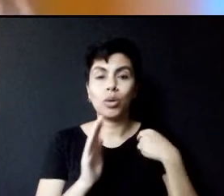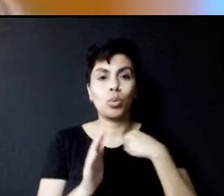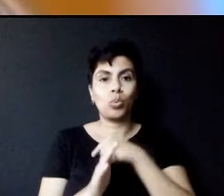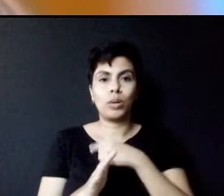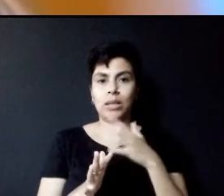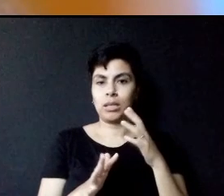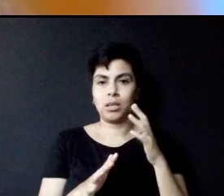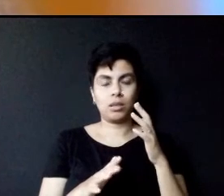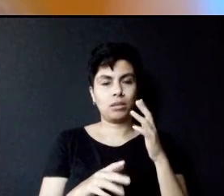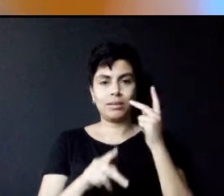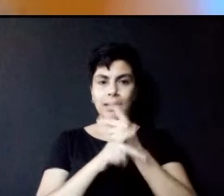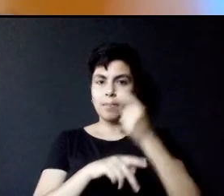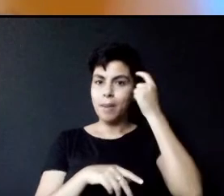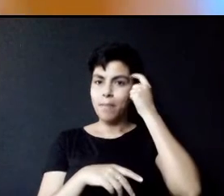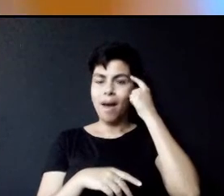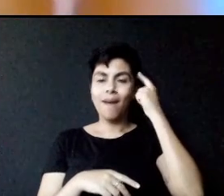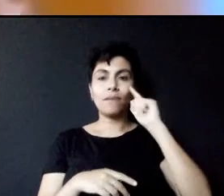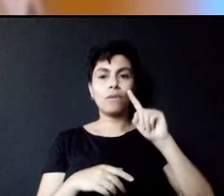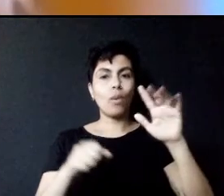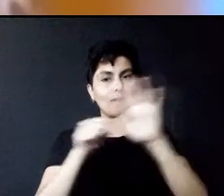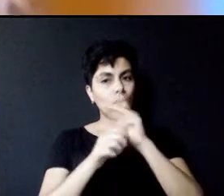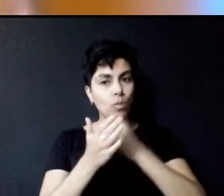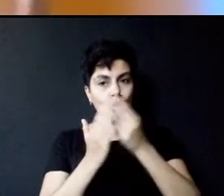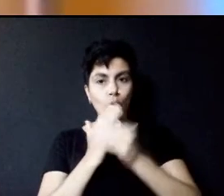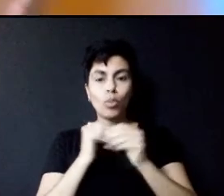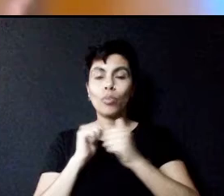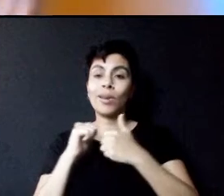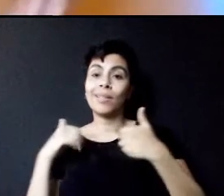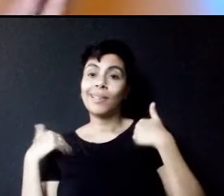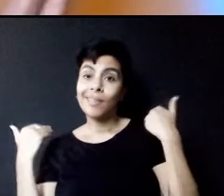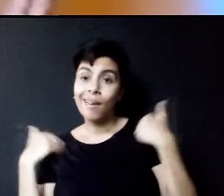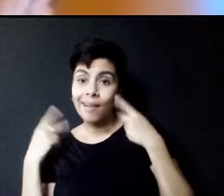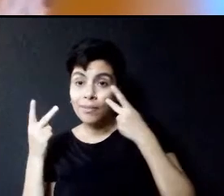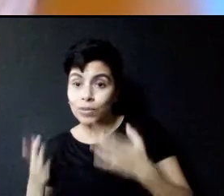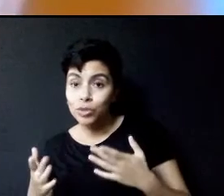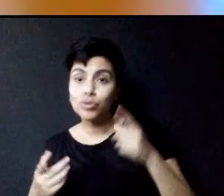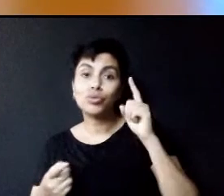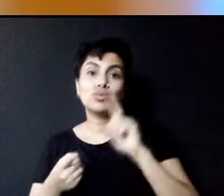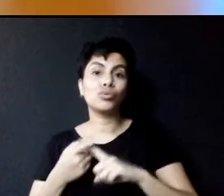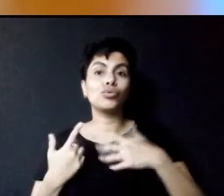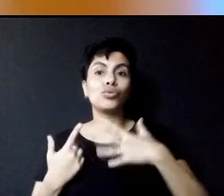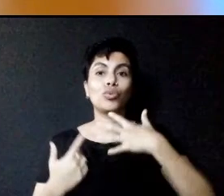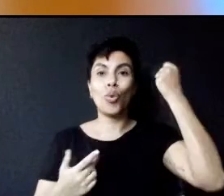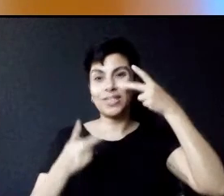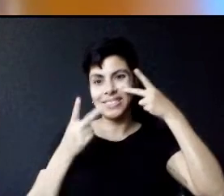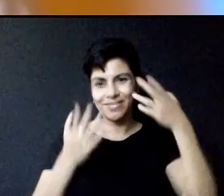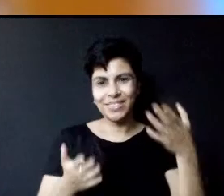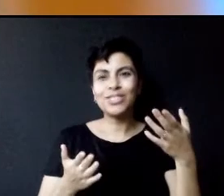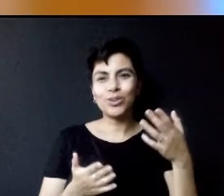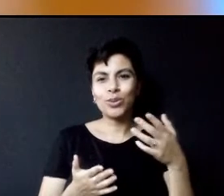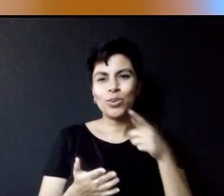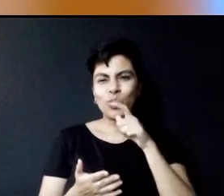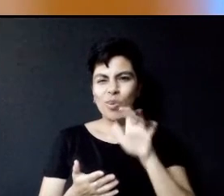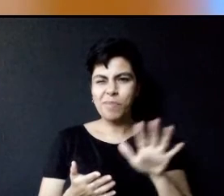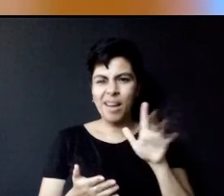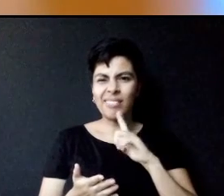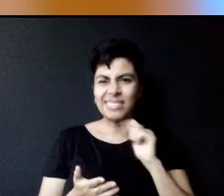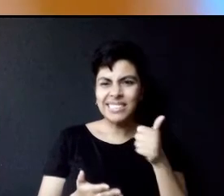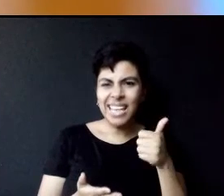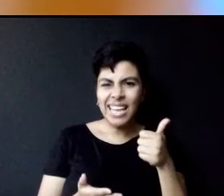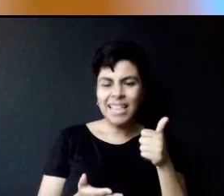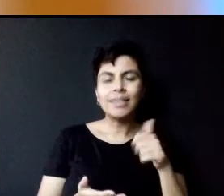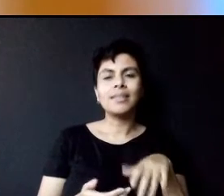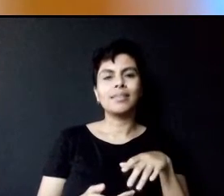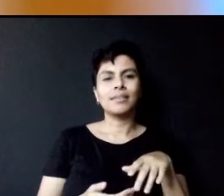skills. And we really keep those in mind for all of our programming, starting with our youngest visitors up to our oldest visitors, who are normally